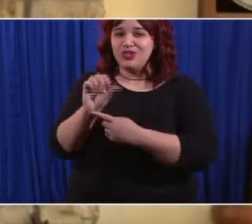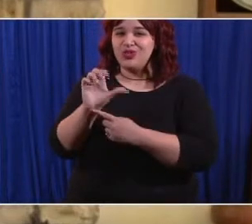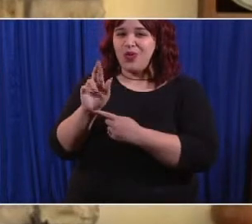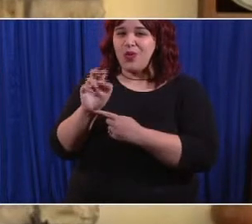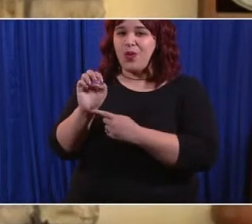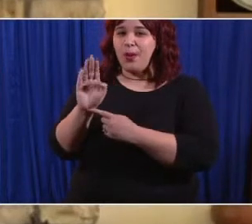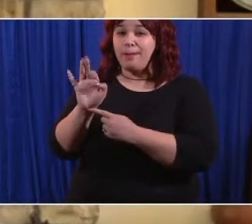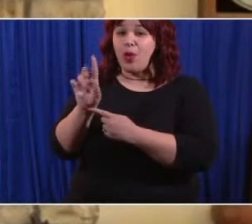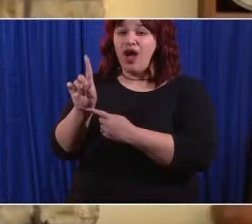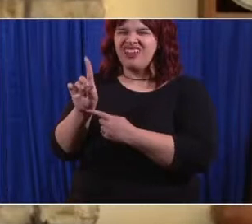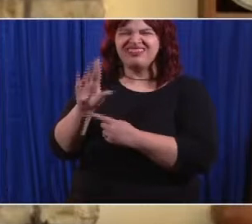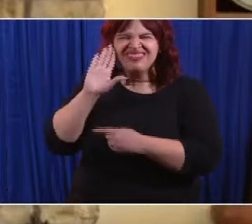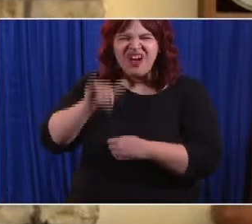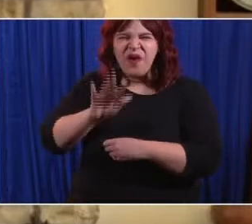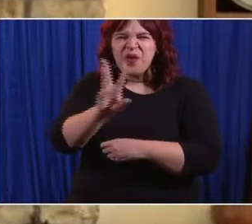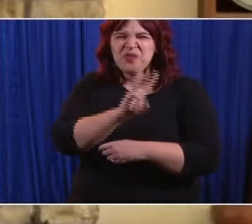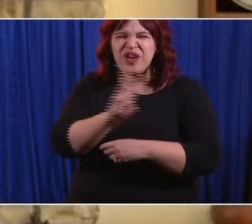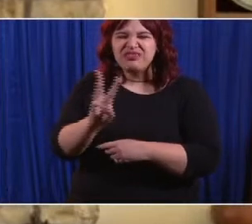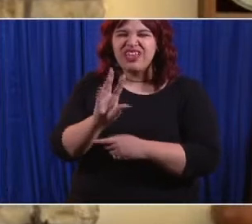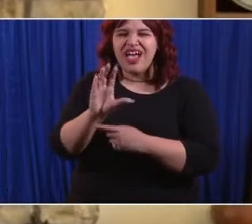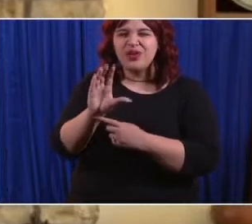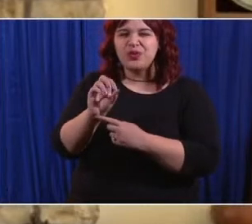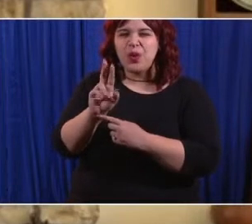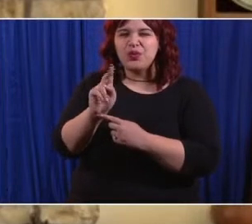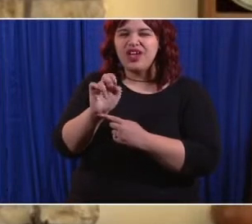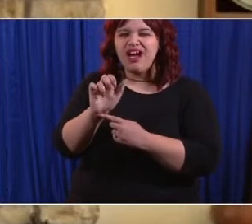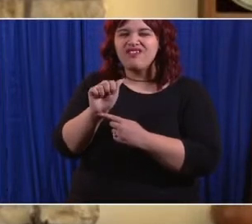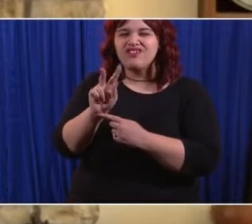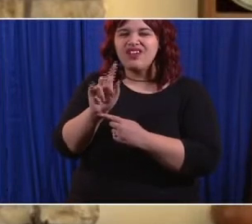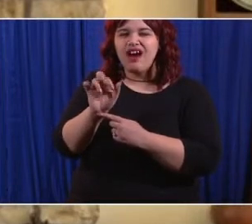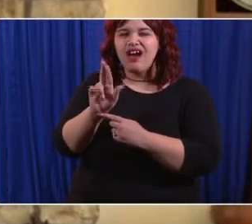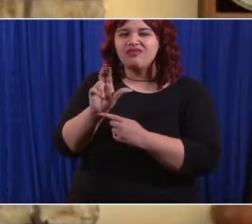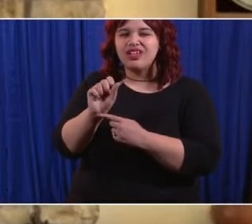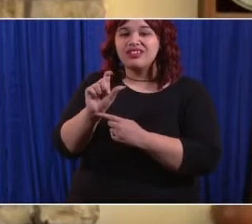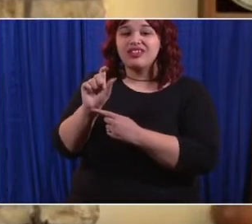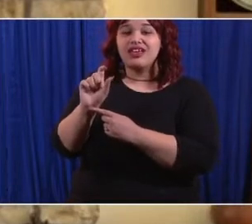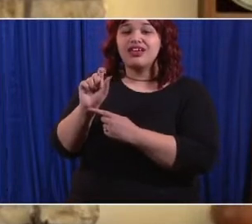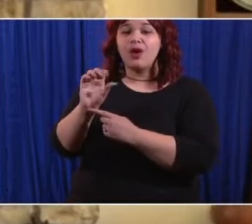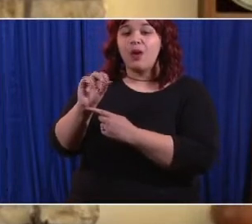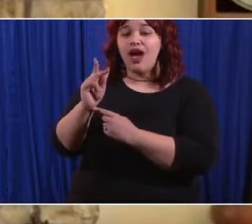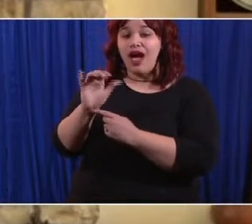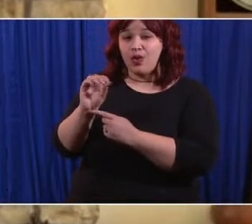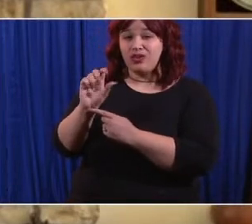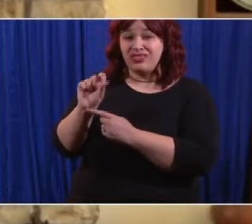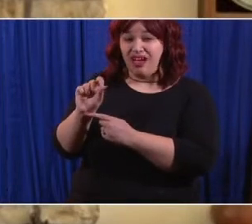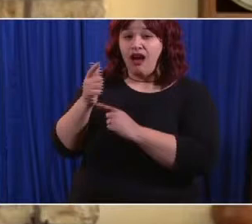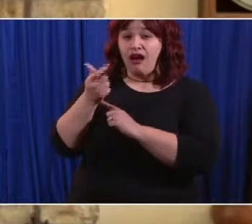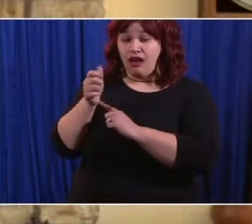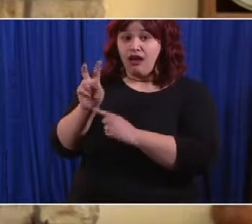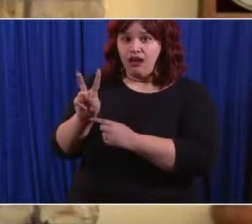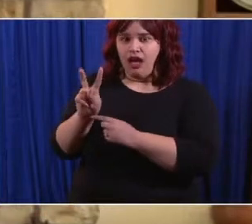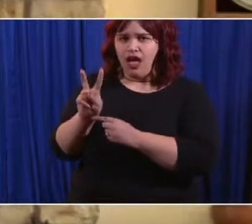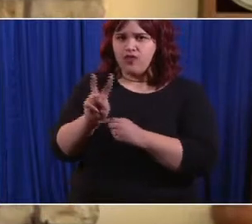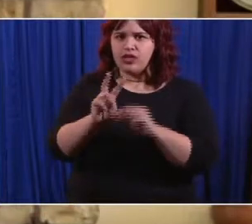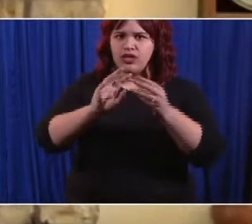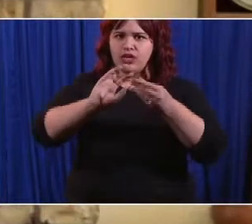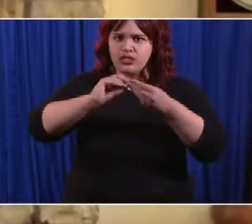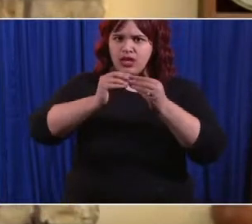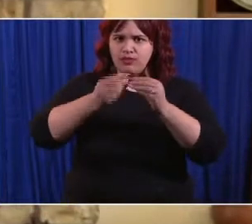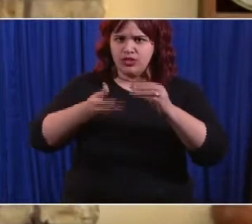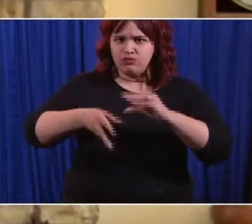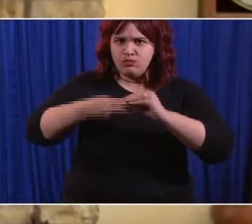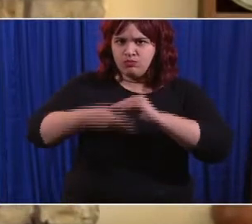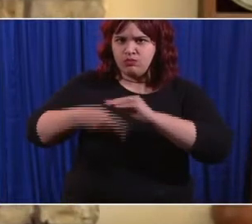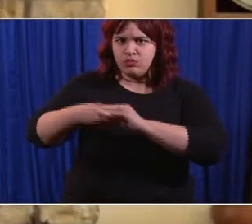coronavirus.gov. And I'm wondering how you're going to update that now that you have single dose vaccines, and how quickly you're